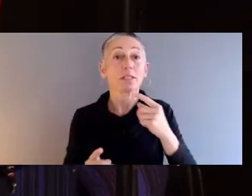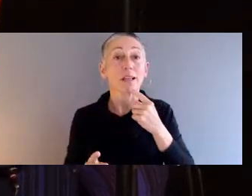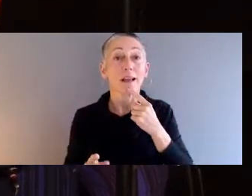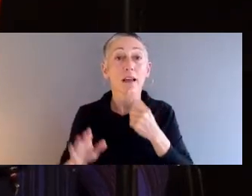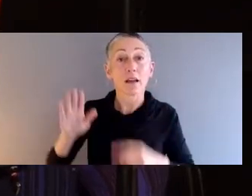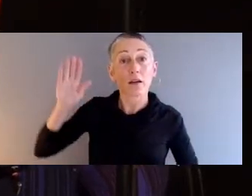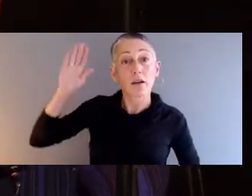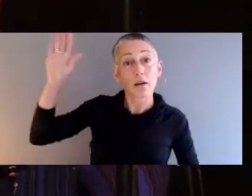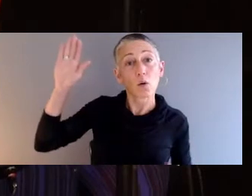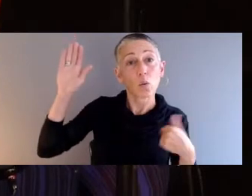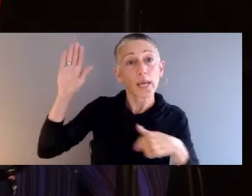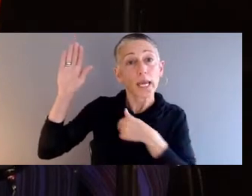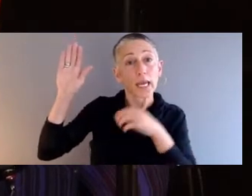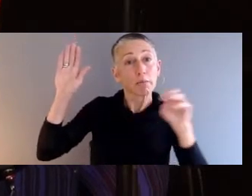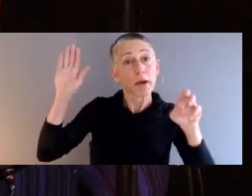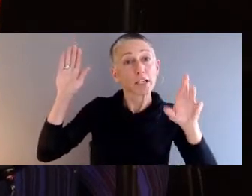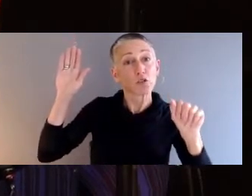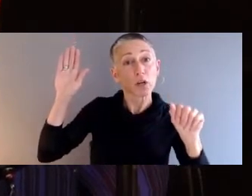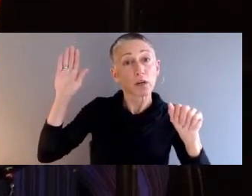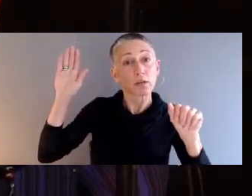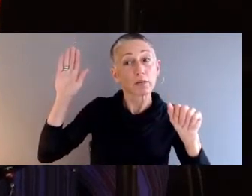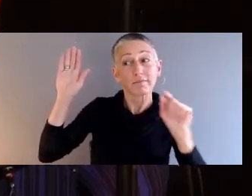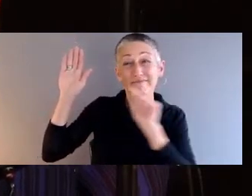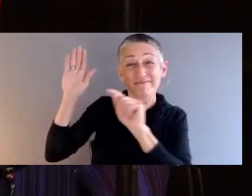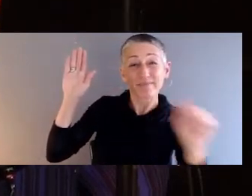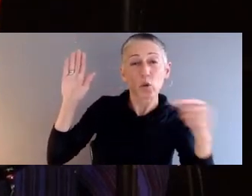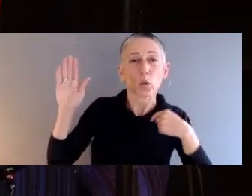So let's meet some more and hear from them.